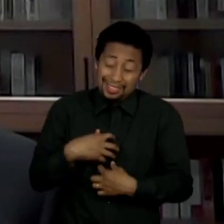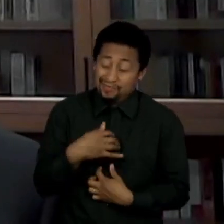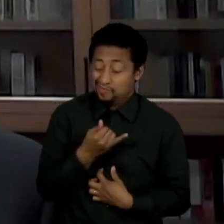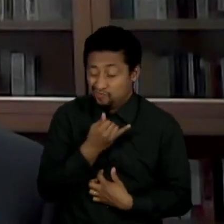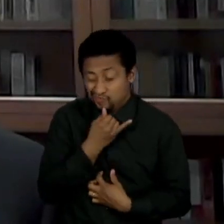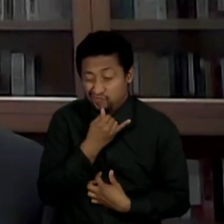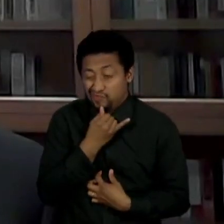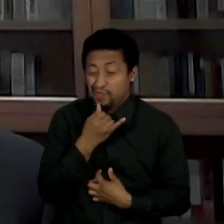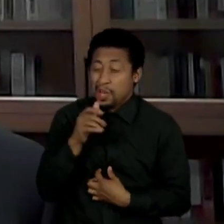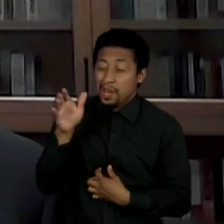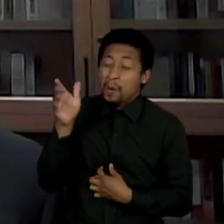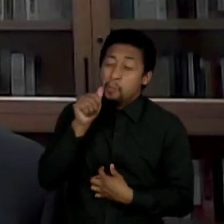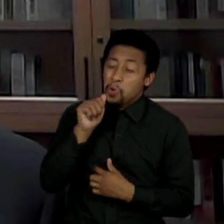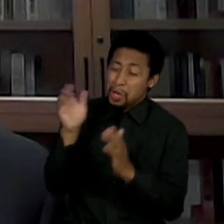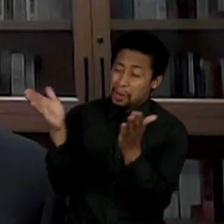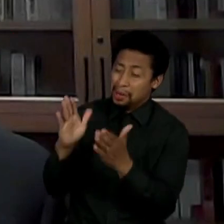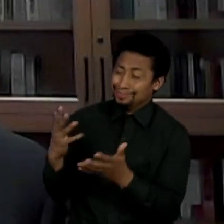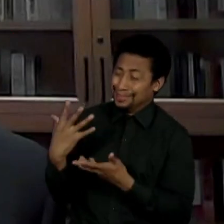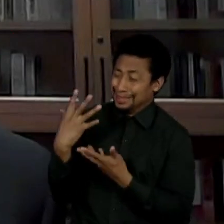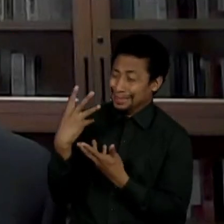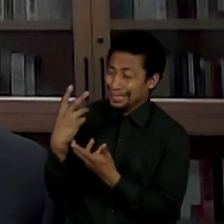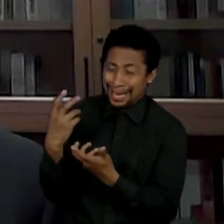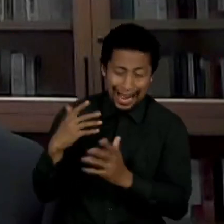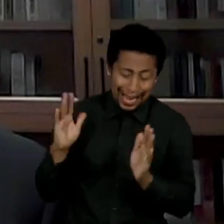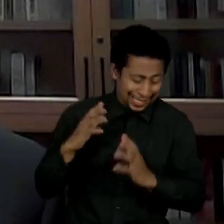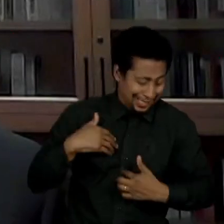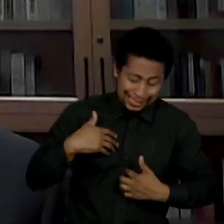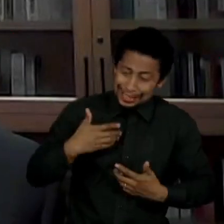dishonesty. So